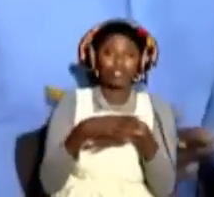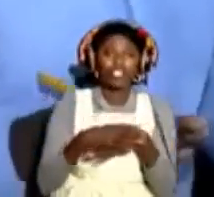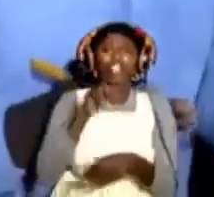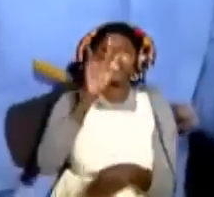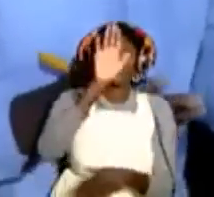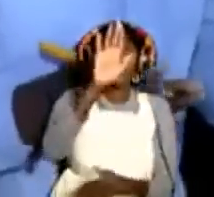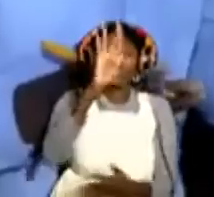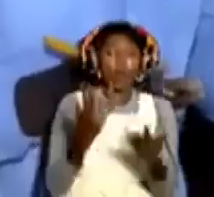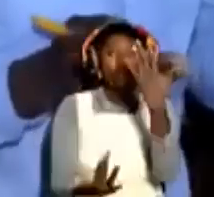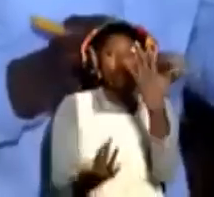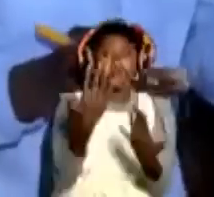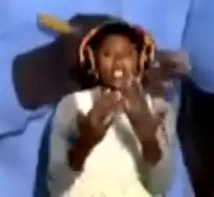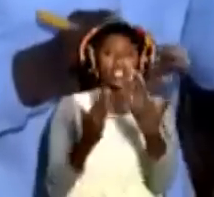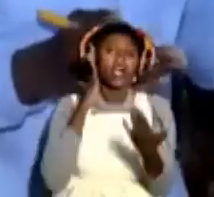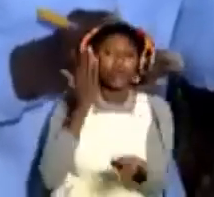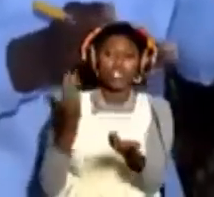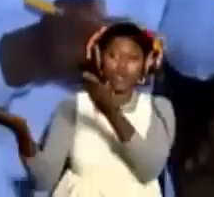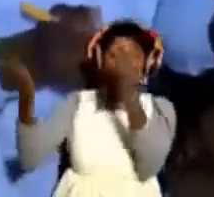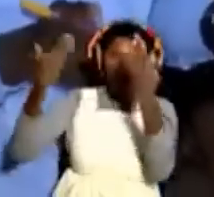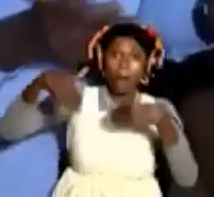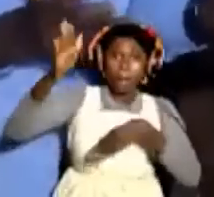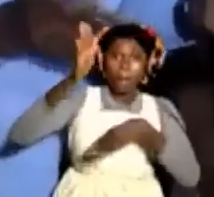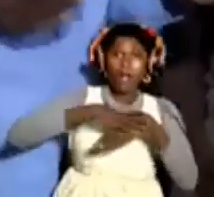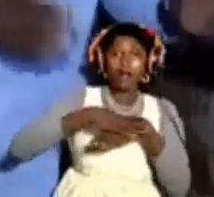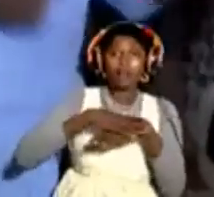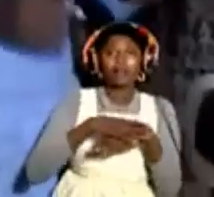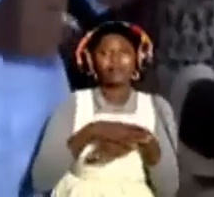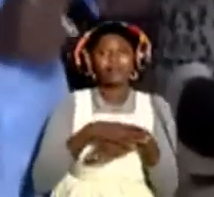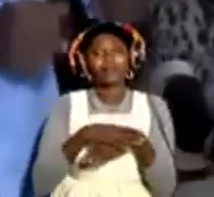I say your fire will come back.